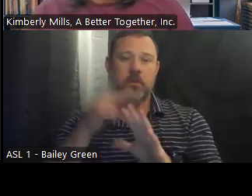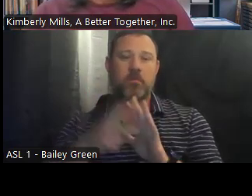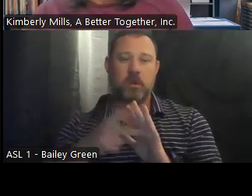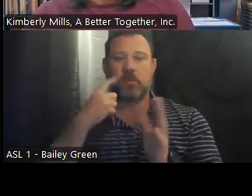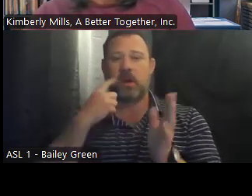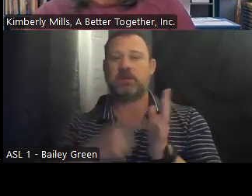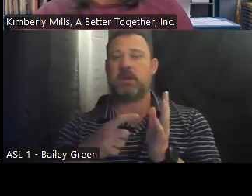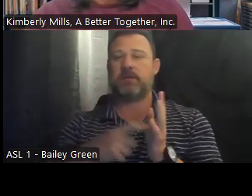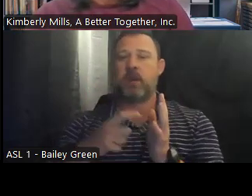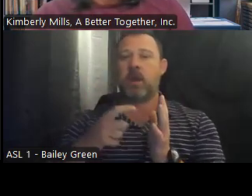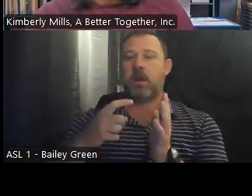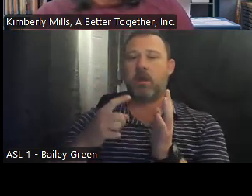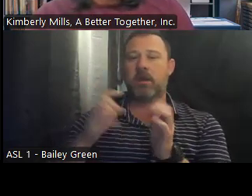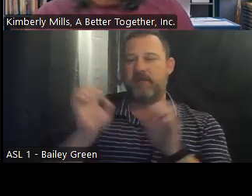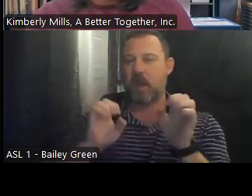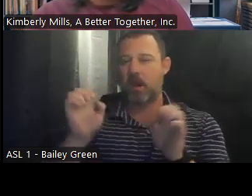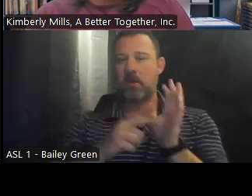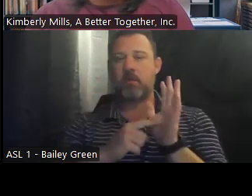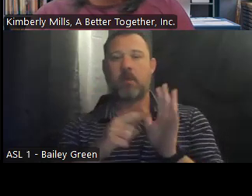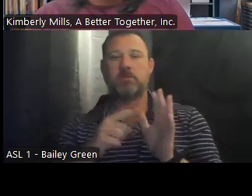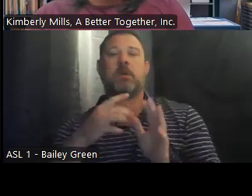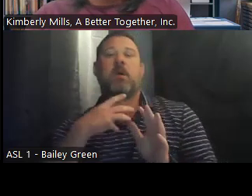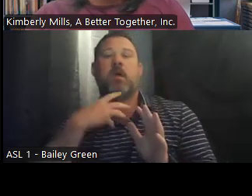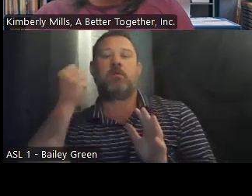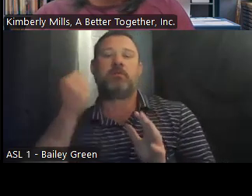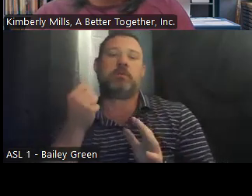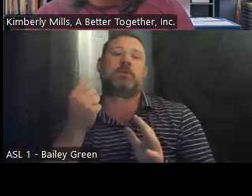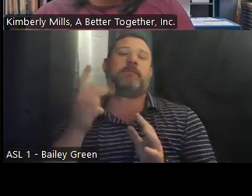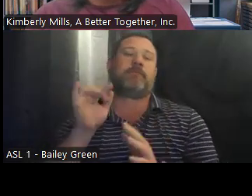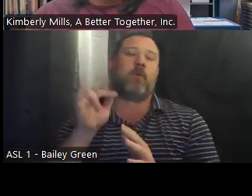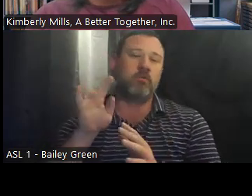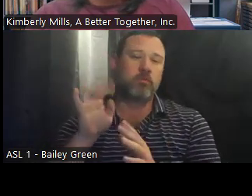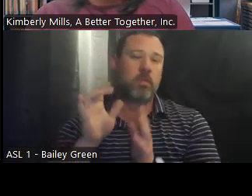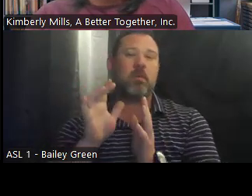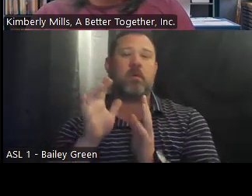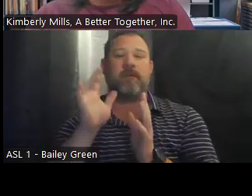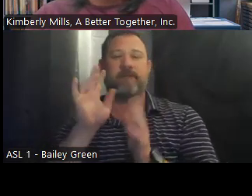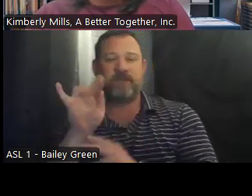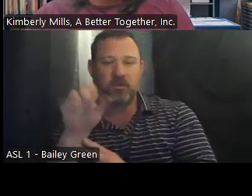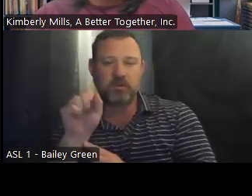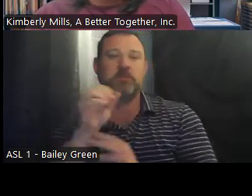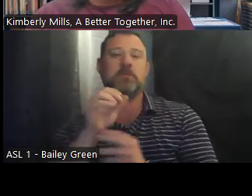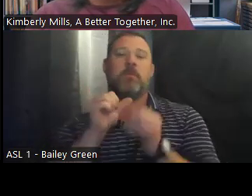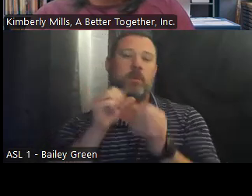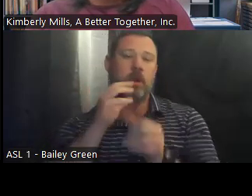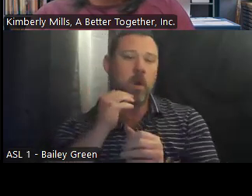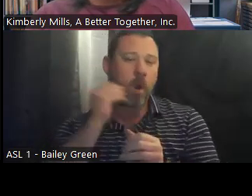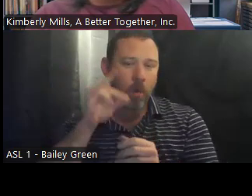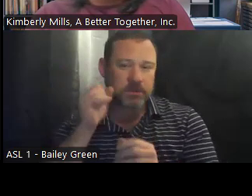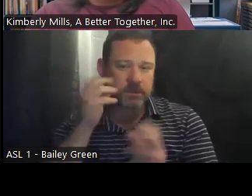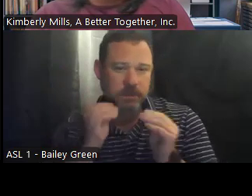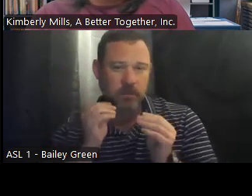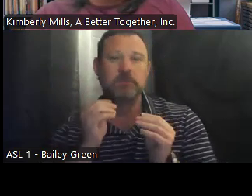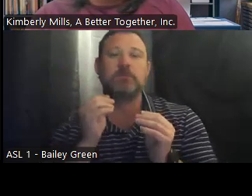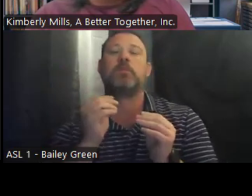vulnerable veterans with homelessness experience who are residing in permanent supportive housing with on-site enhanced supportive